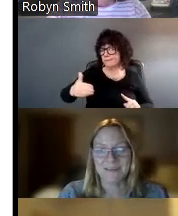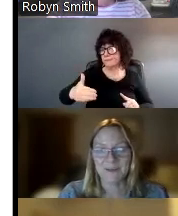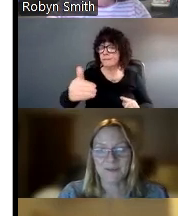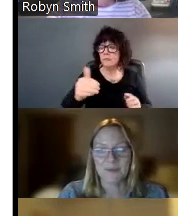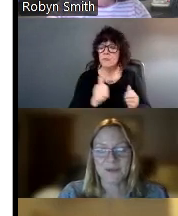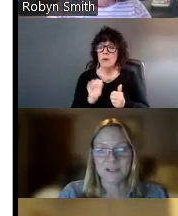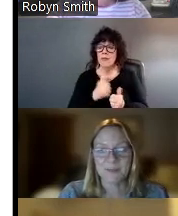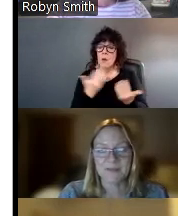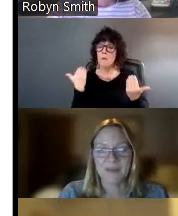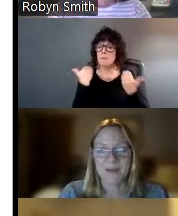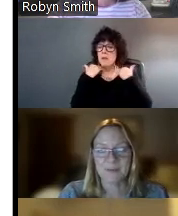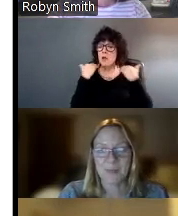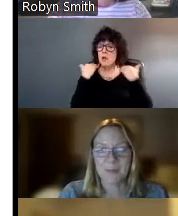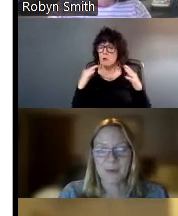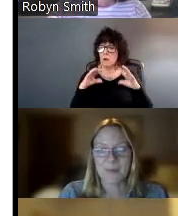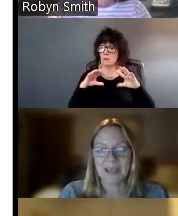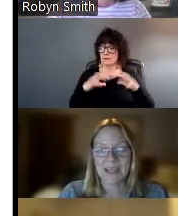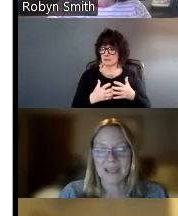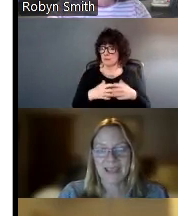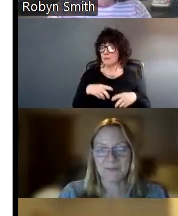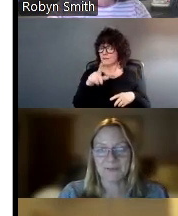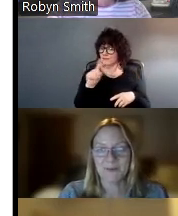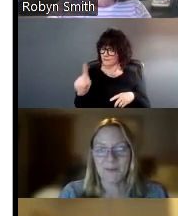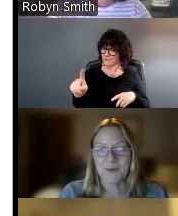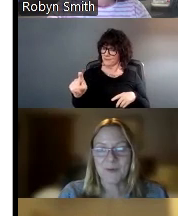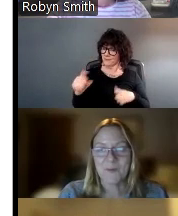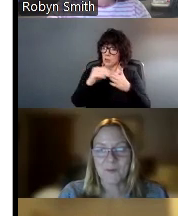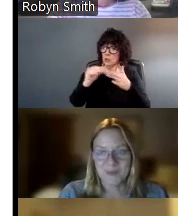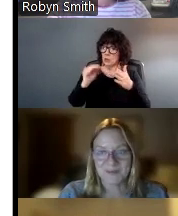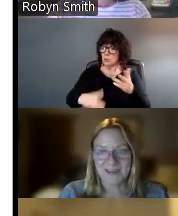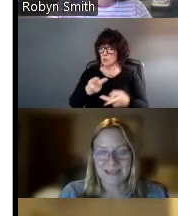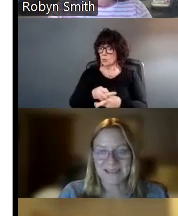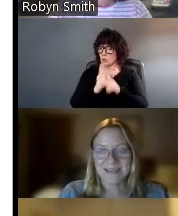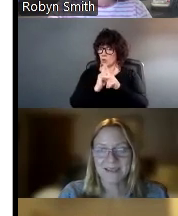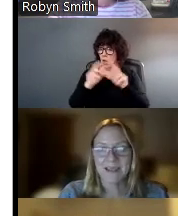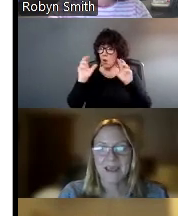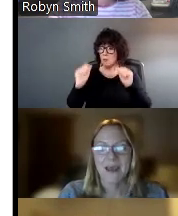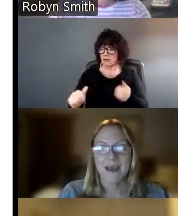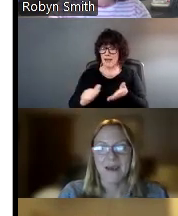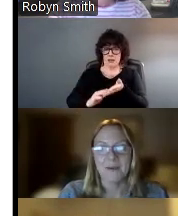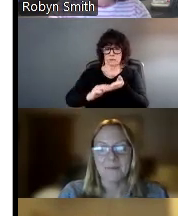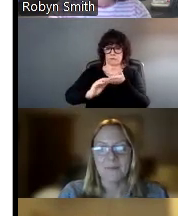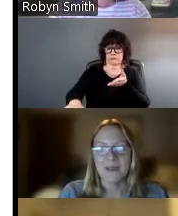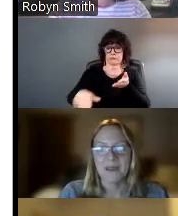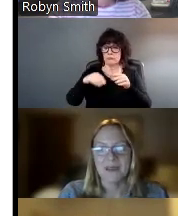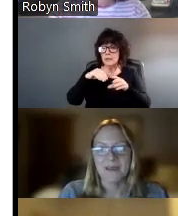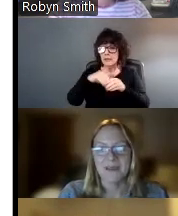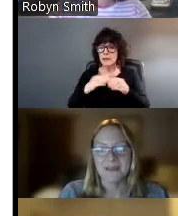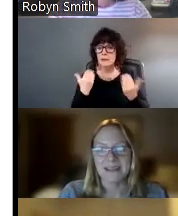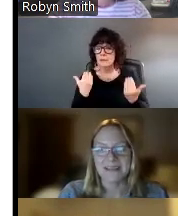the details for which can be found on the Public Counsel website.